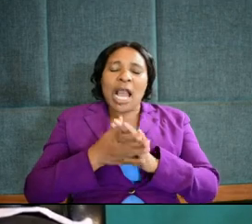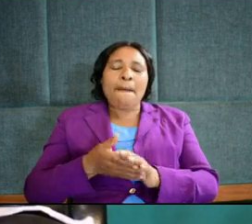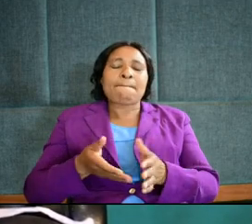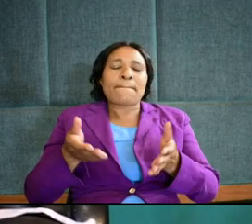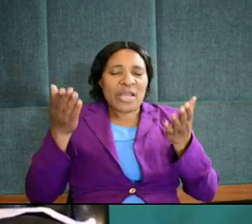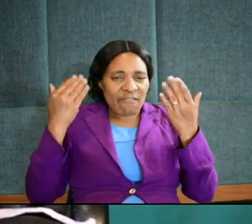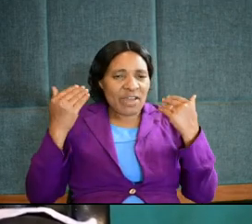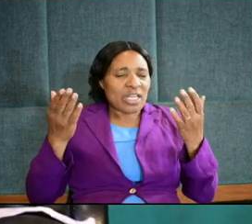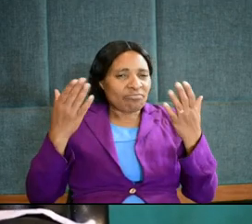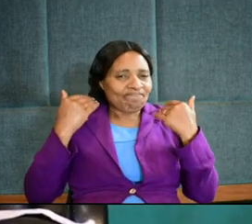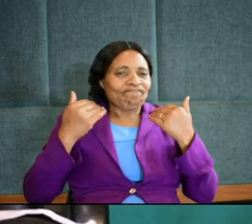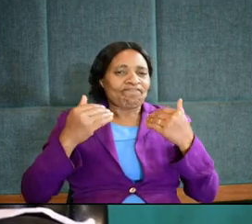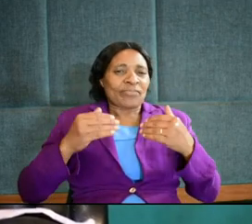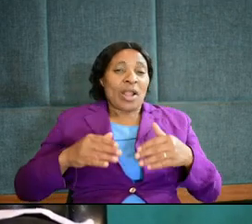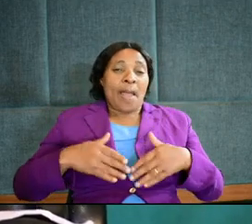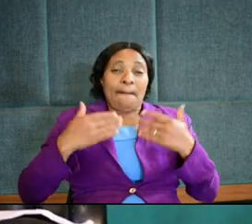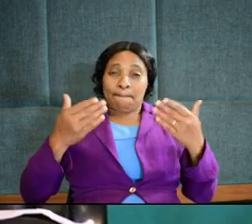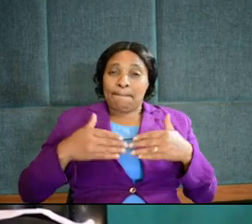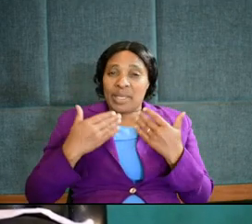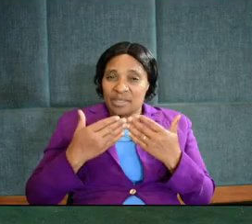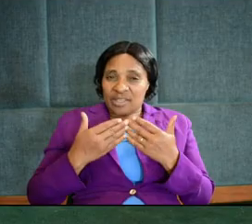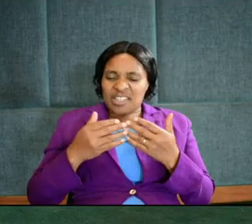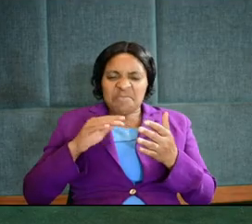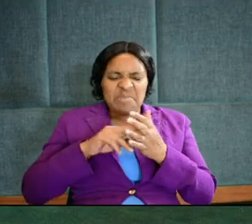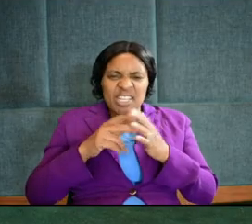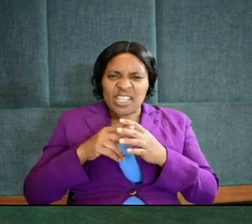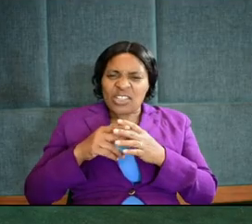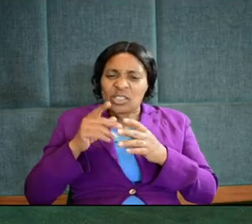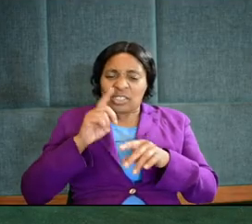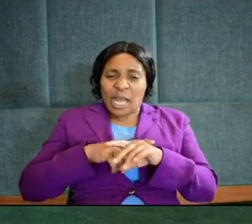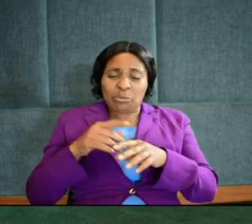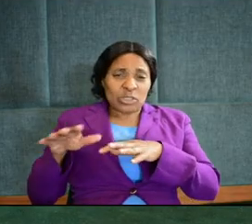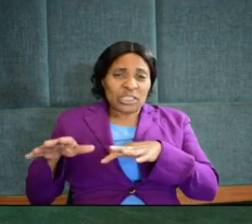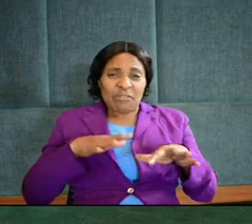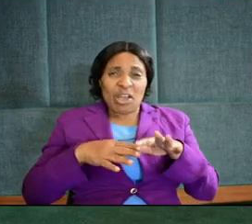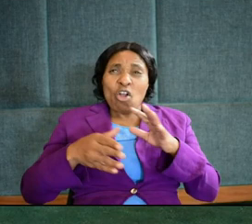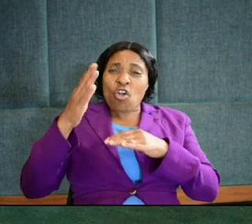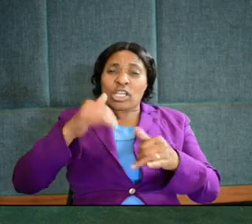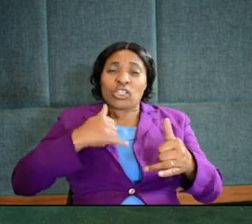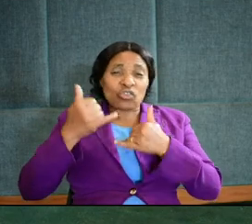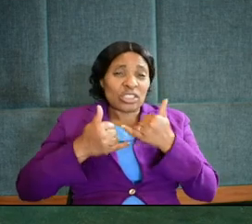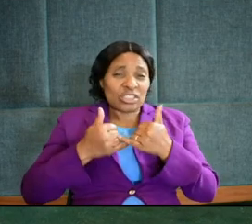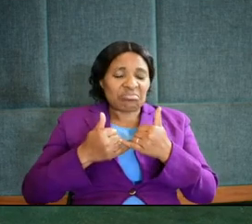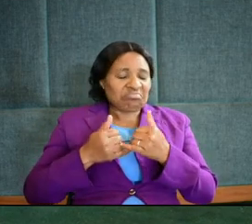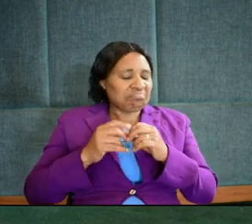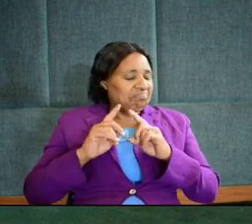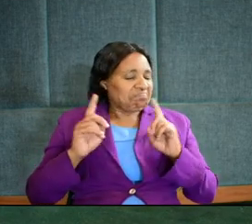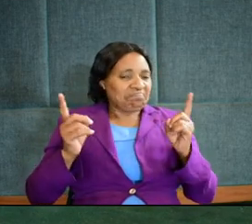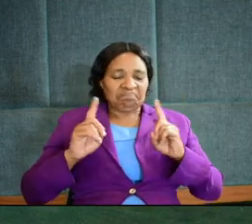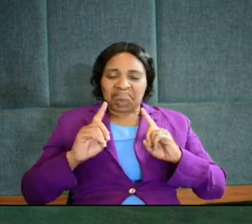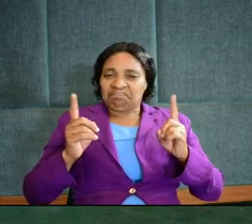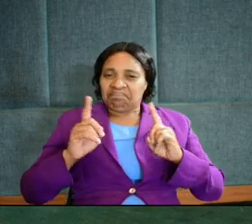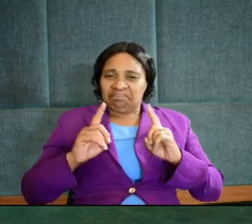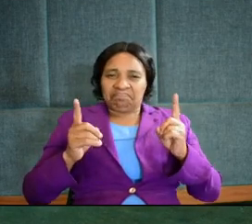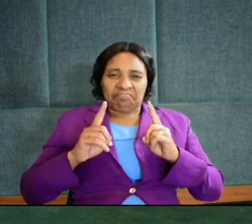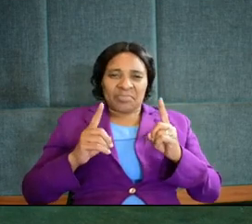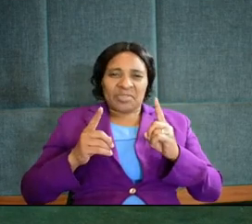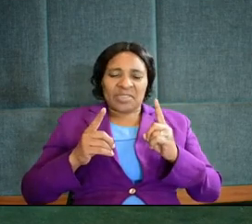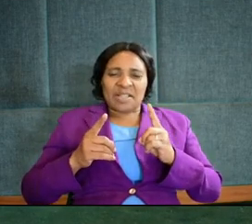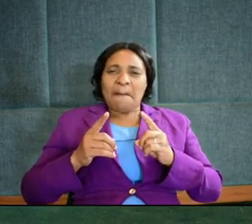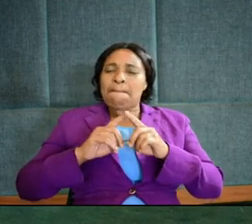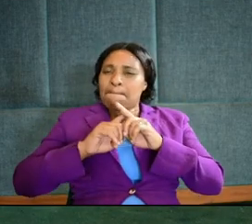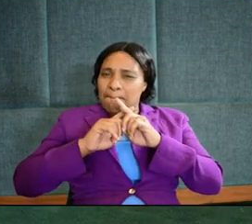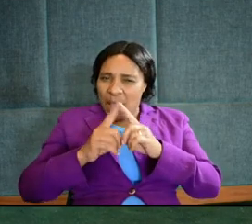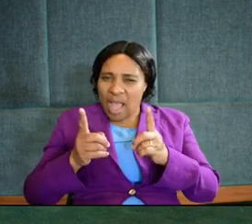eternally happy. Does that mean that when we suffer, God enjoys? No, God is not like a sadomasochist or anything.